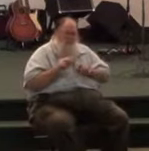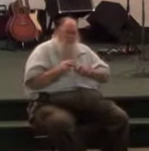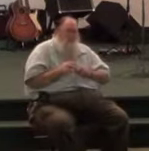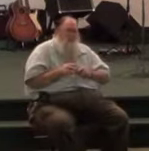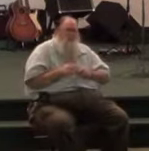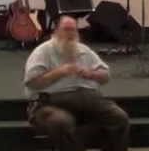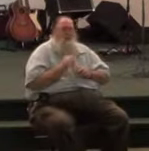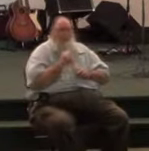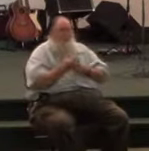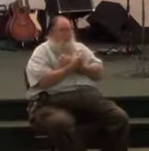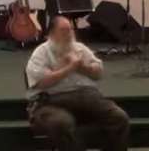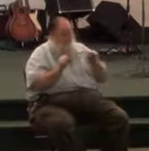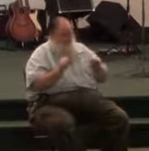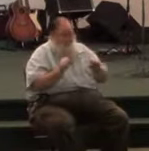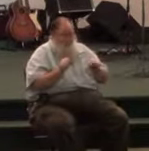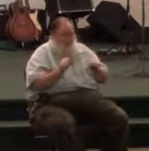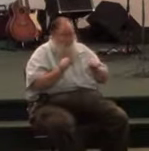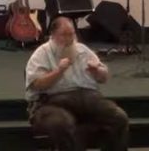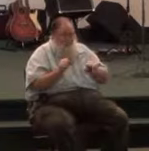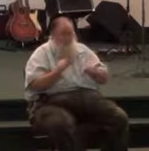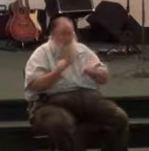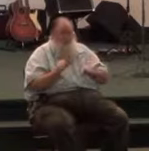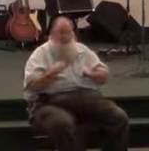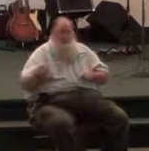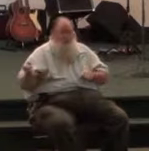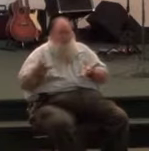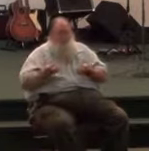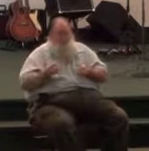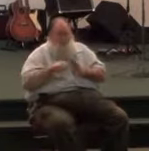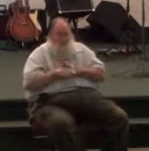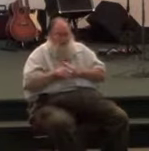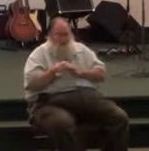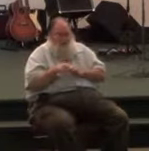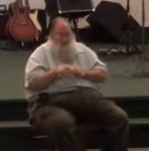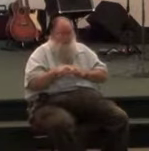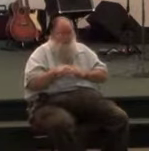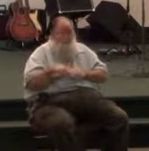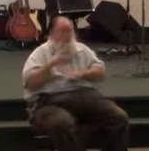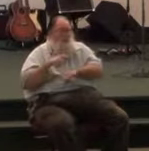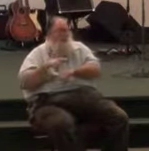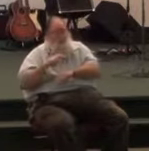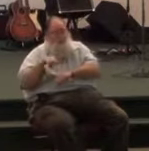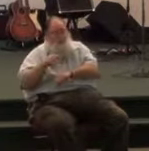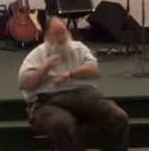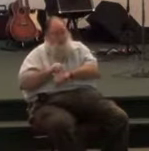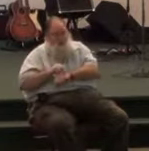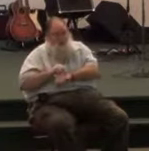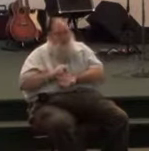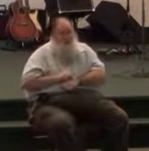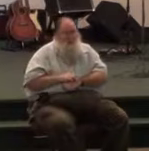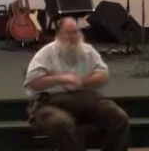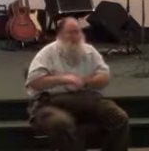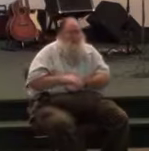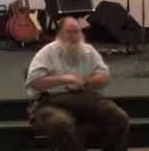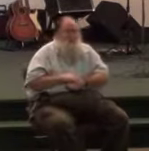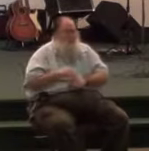Saul. They wanted to kill Peter and John. Romans 12, 19. If you never pick up a scripture